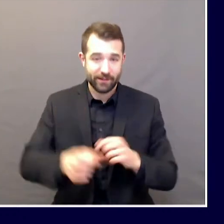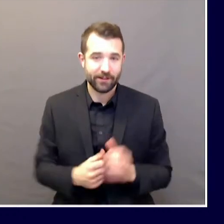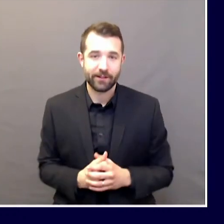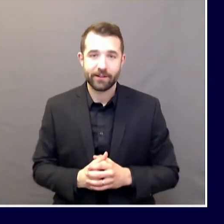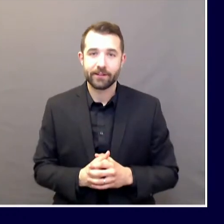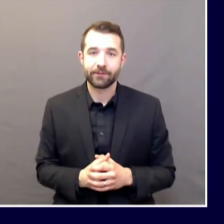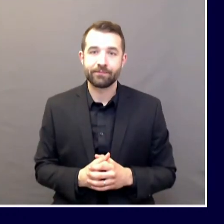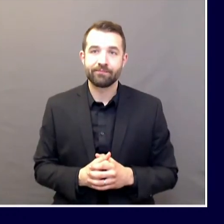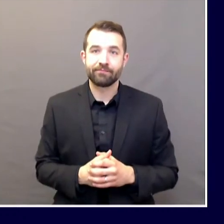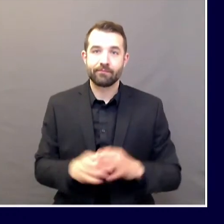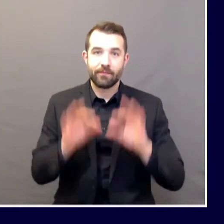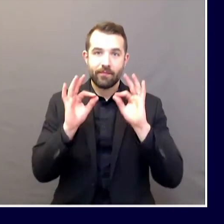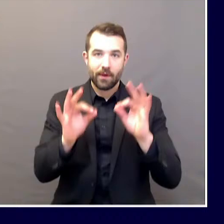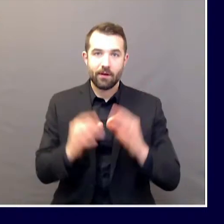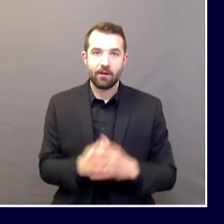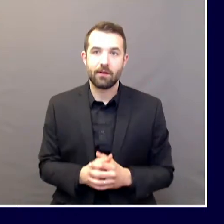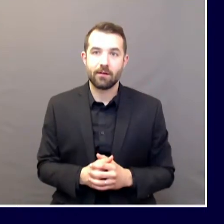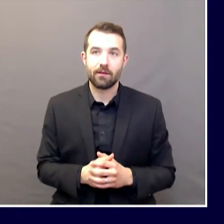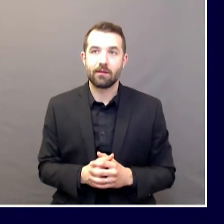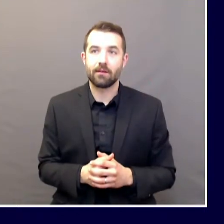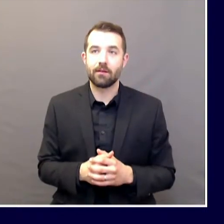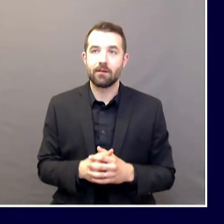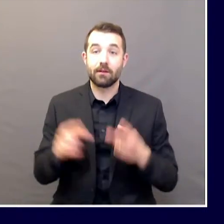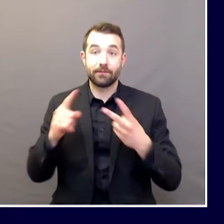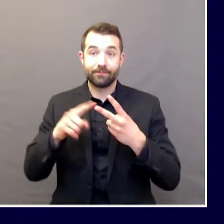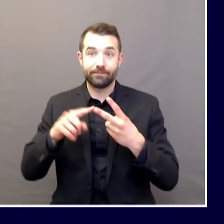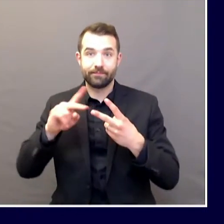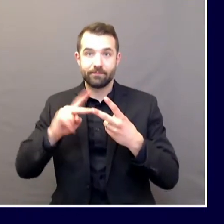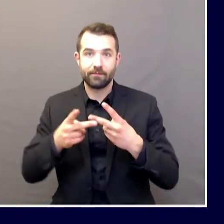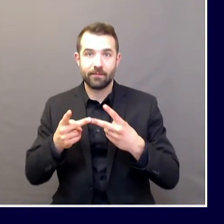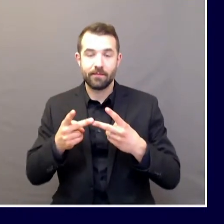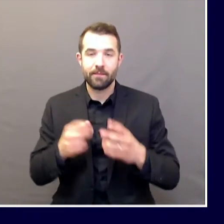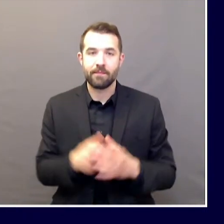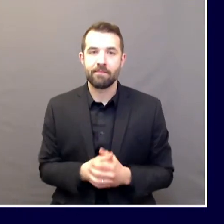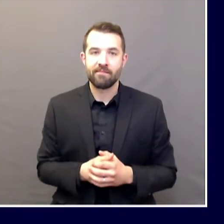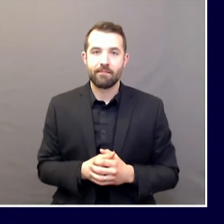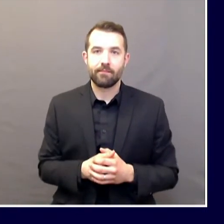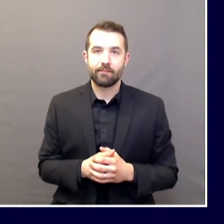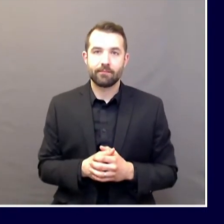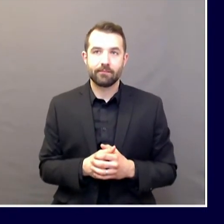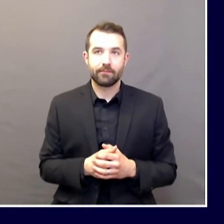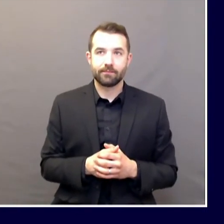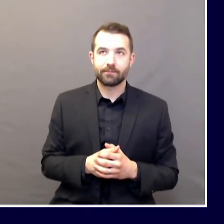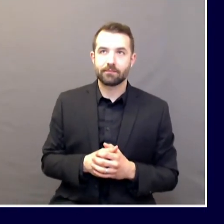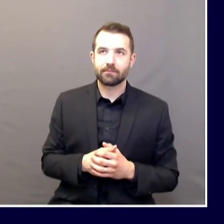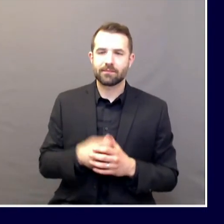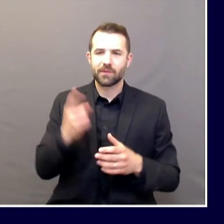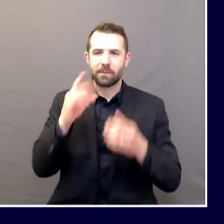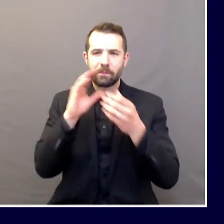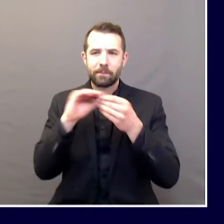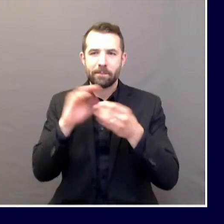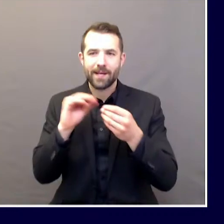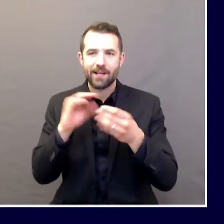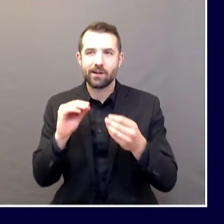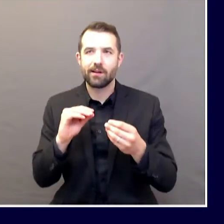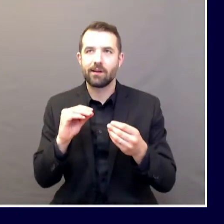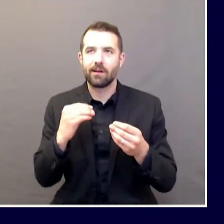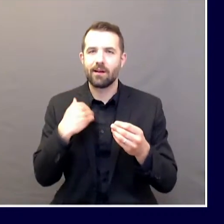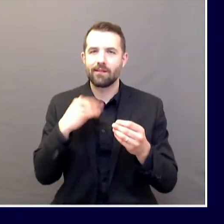Great. And then you talked a little bit about the kind of the disparities in Somerset and Oxford